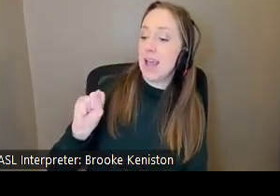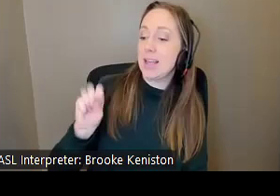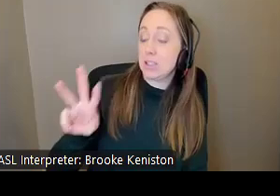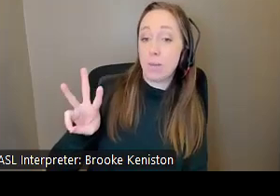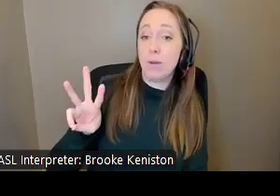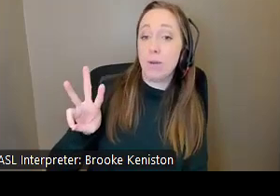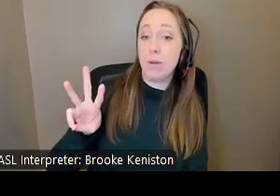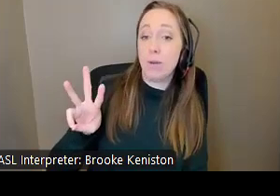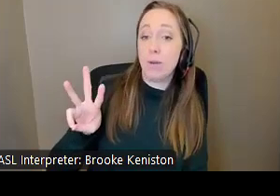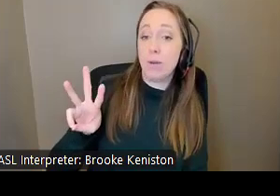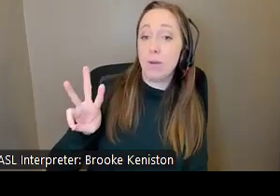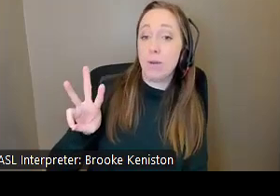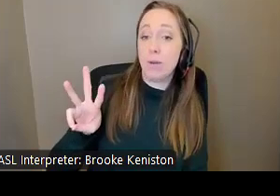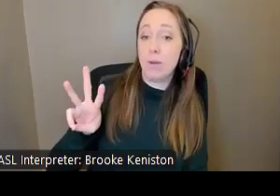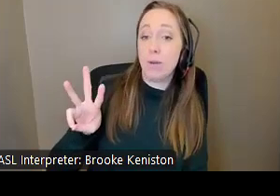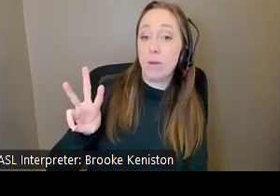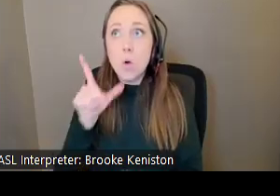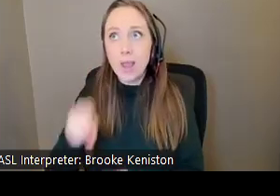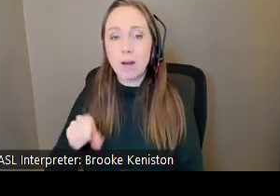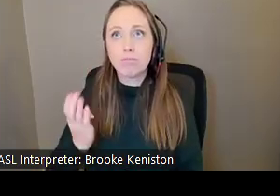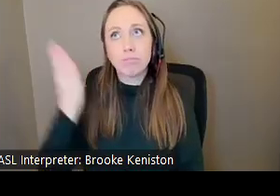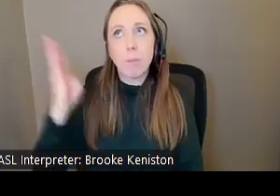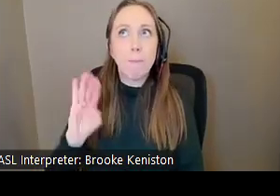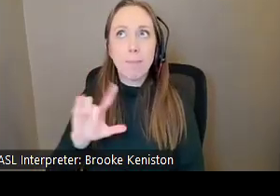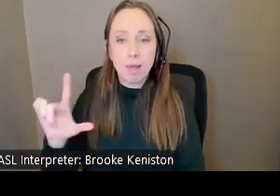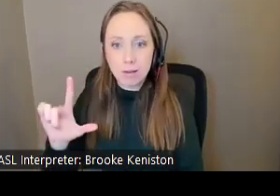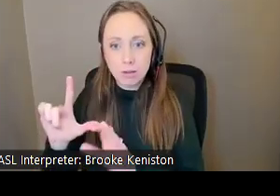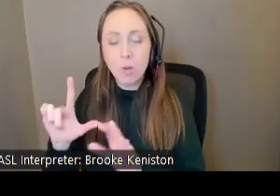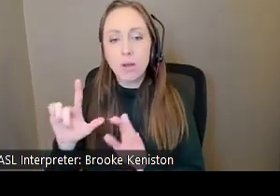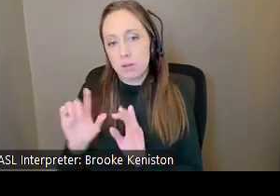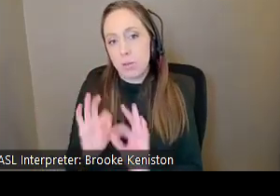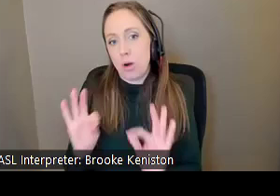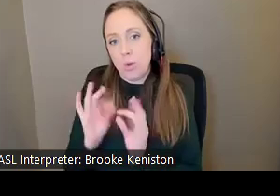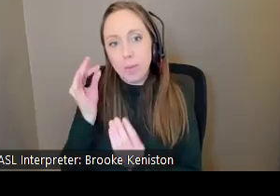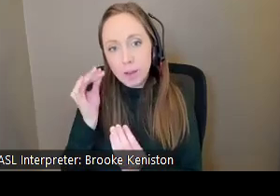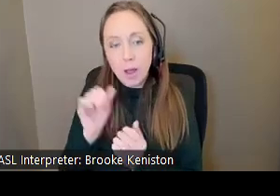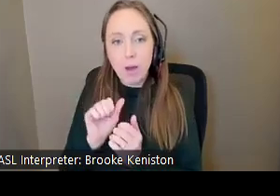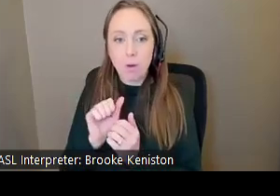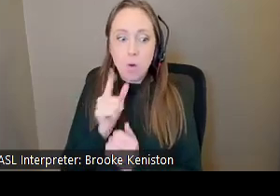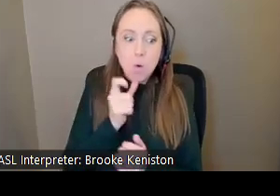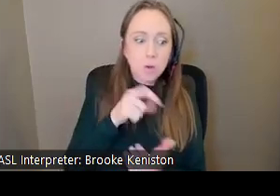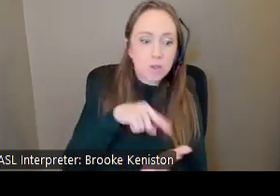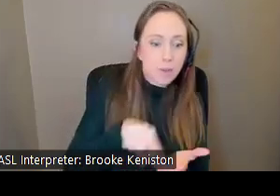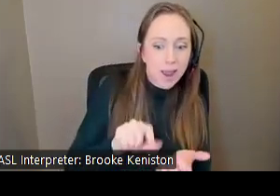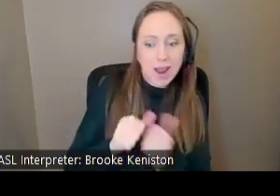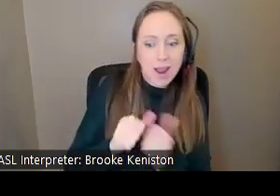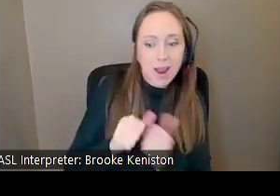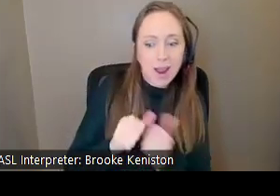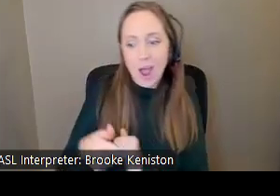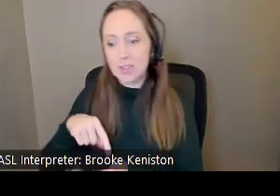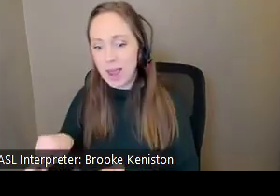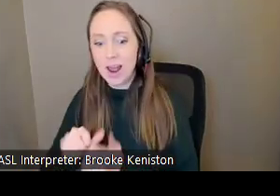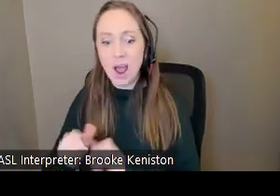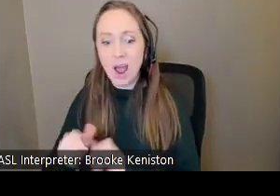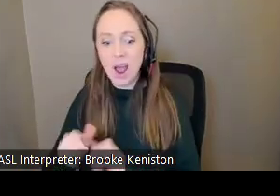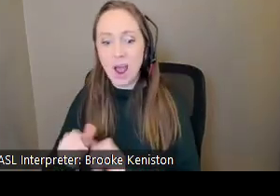right? Difficult path to full licensure, unpaid hours and supervision hours. So it's cost prohibitive if they come from an